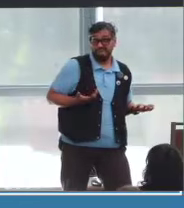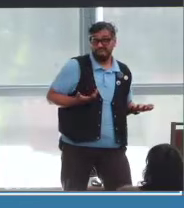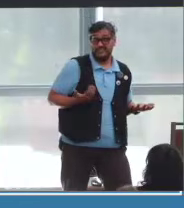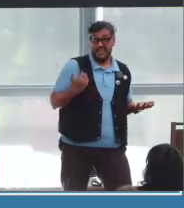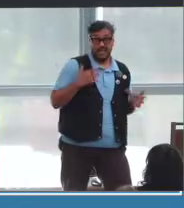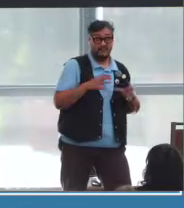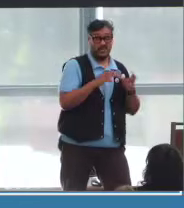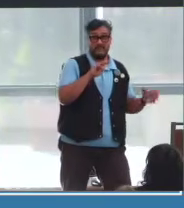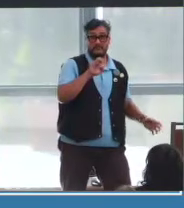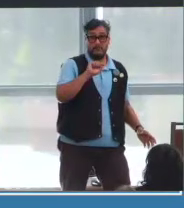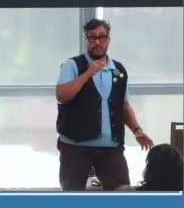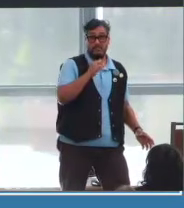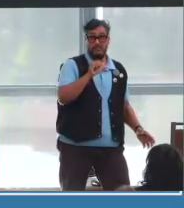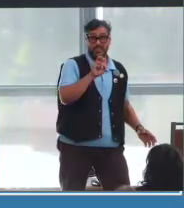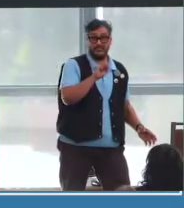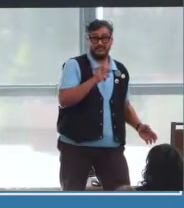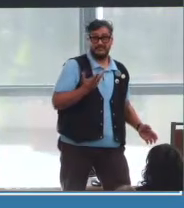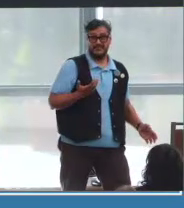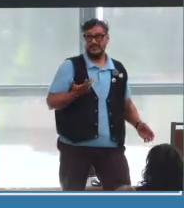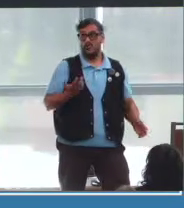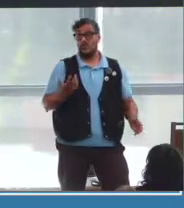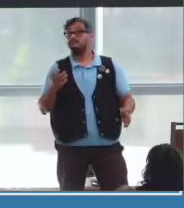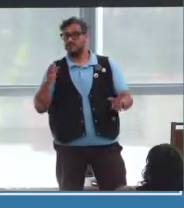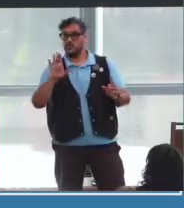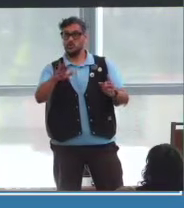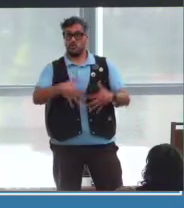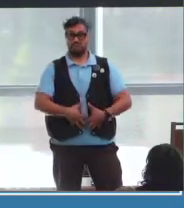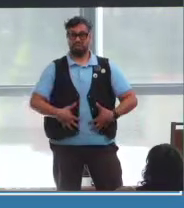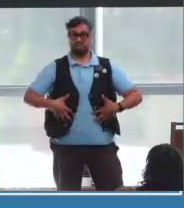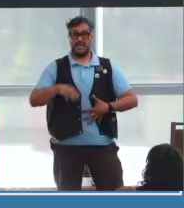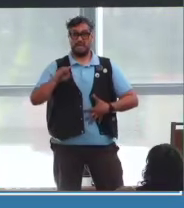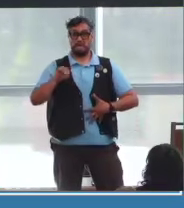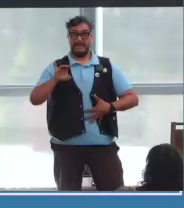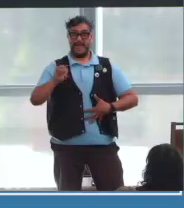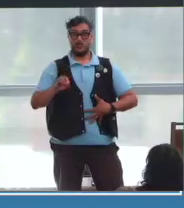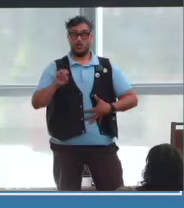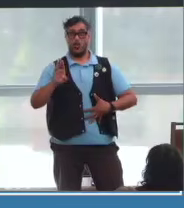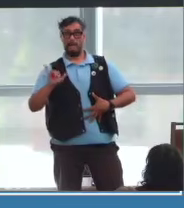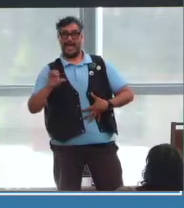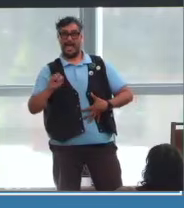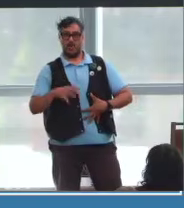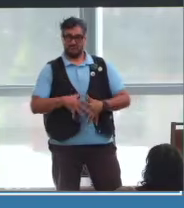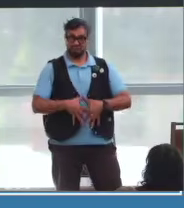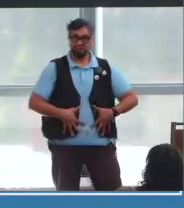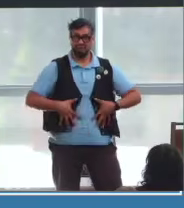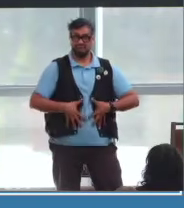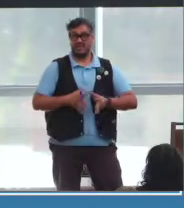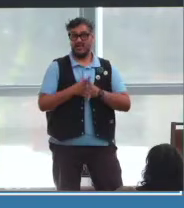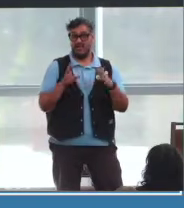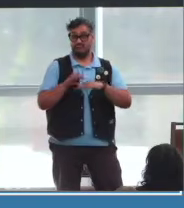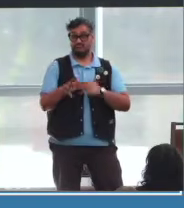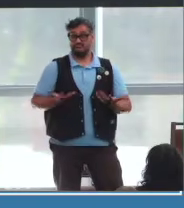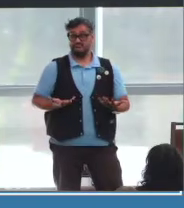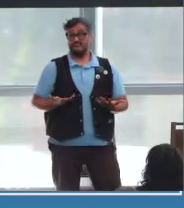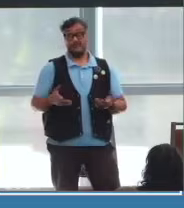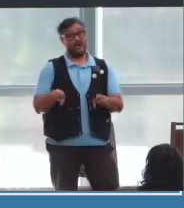methylated, and the microbiome plays a big role. And believe it or not, emotional stress can alter your